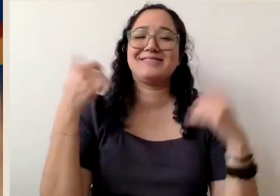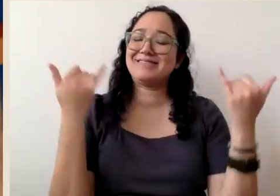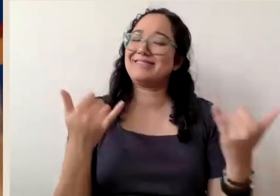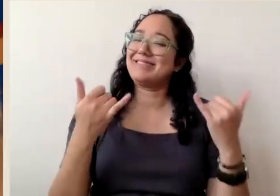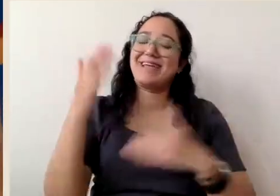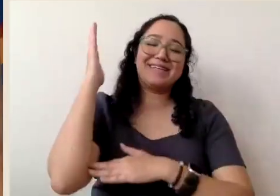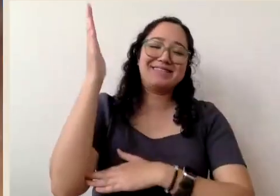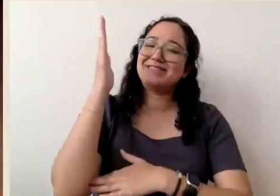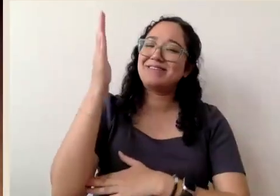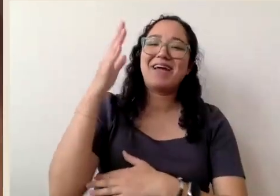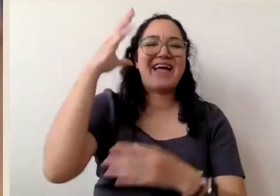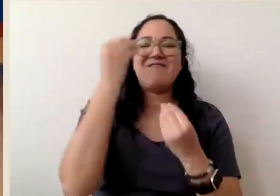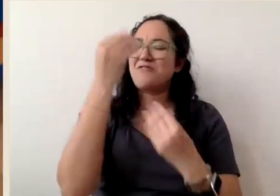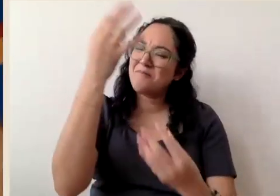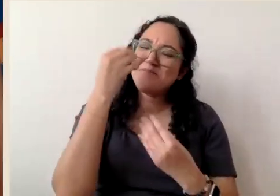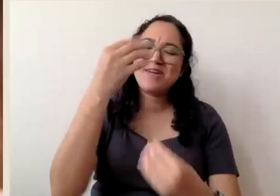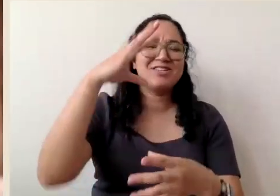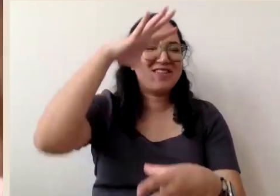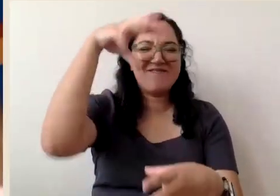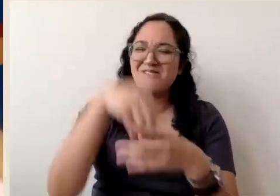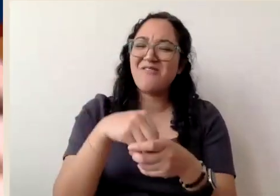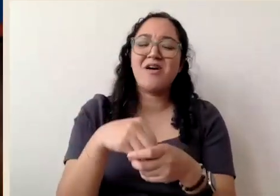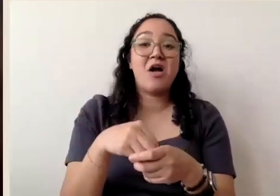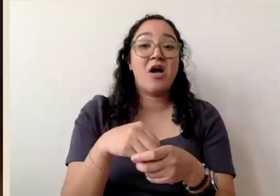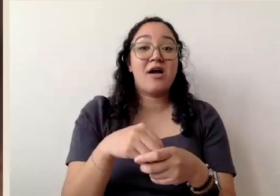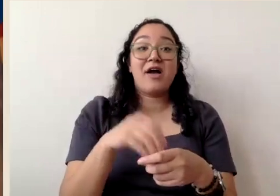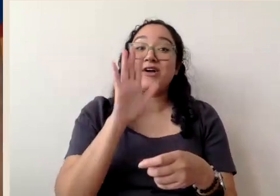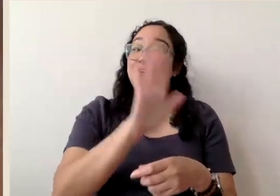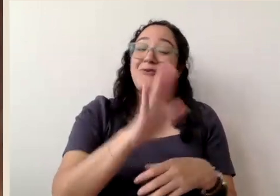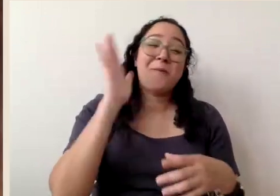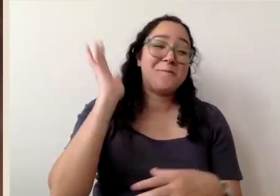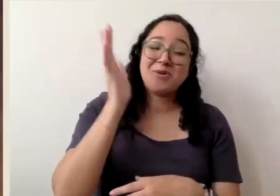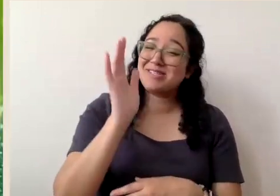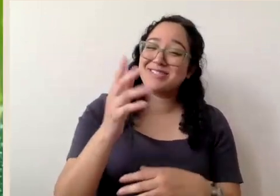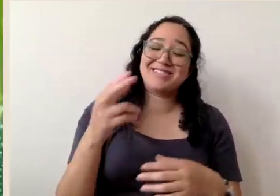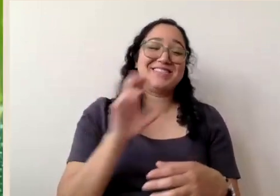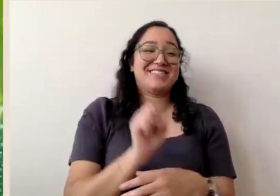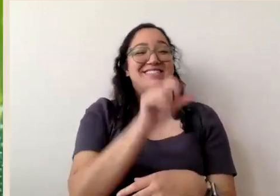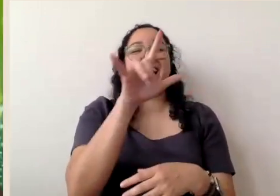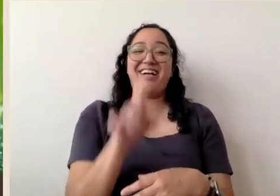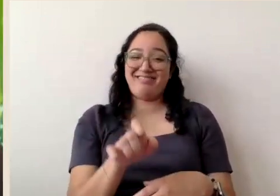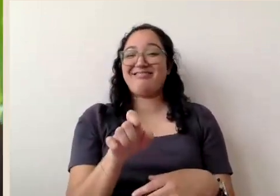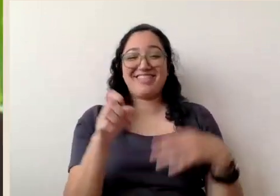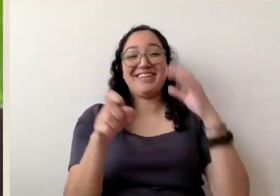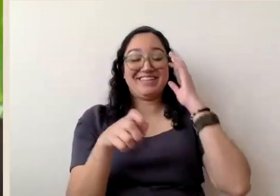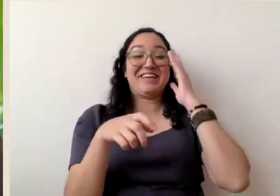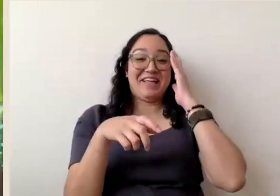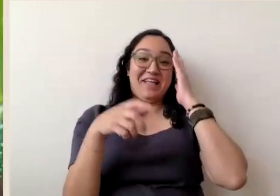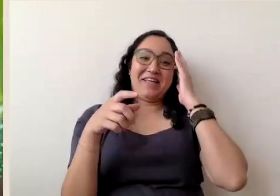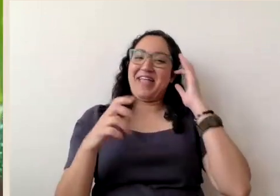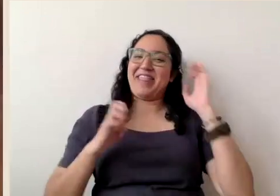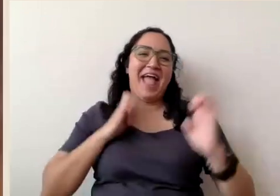the content, the information, and they love your presentation style. Oh. So I'm sure that energy